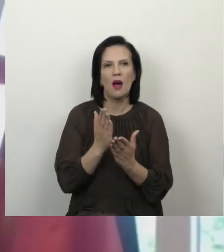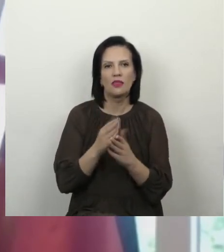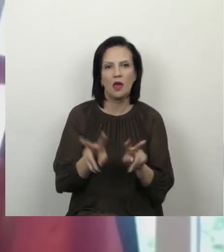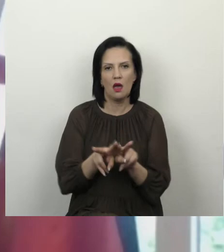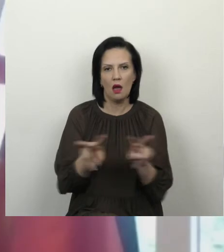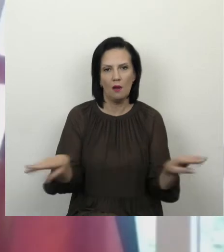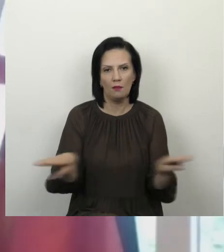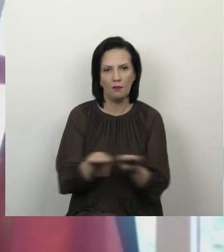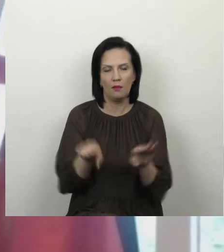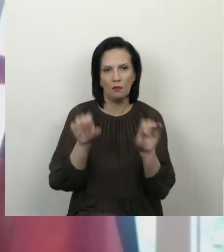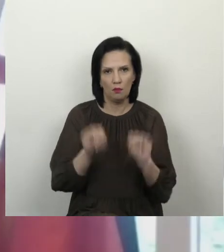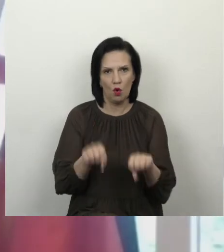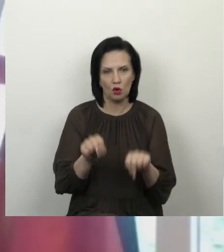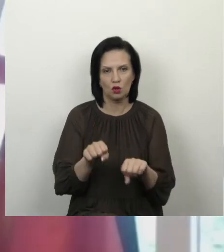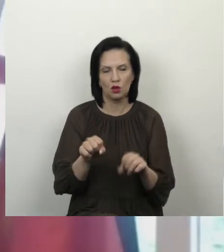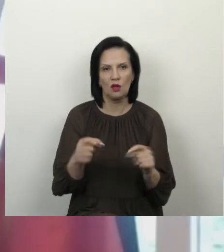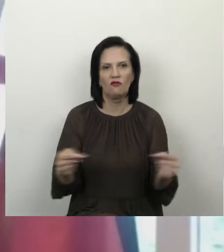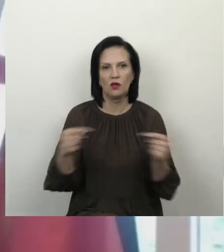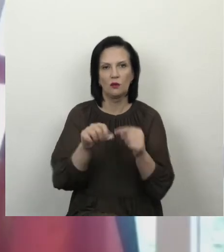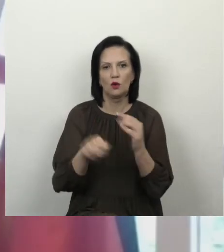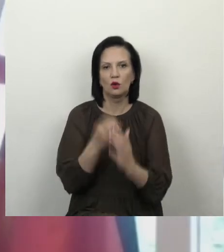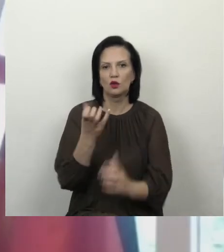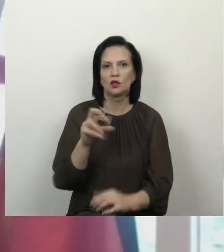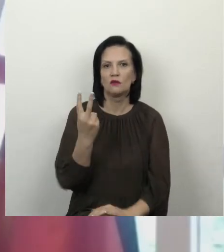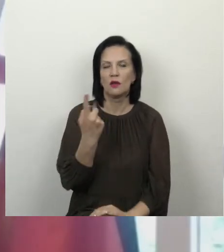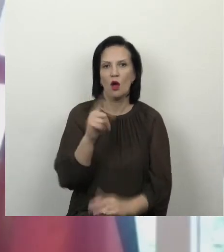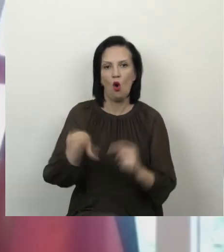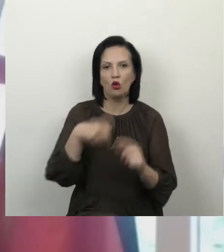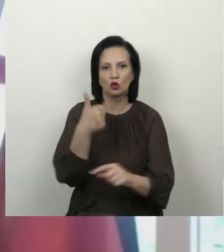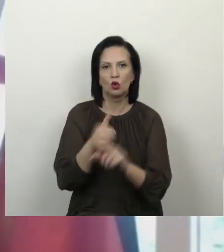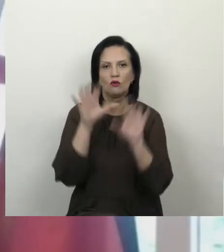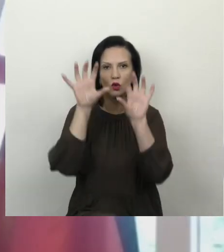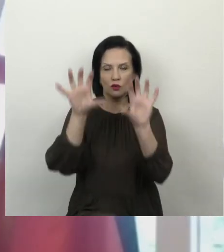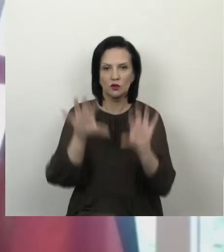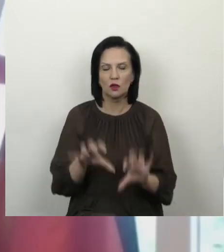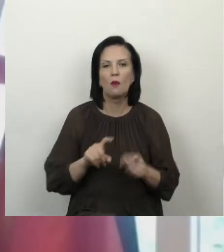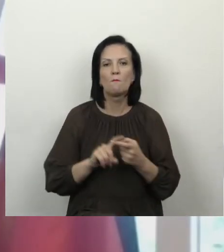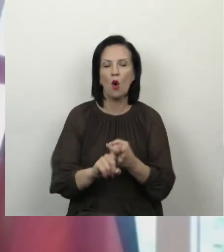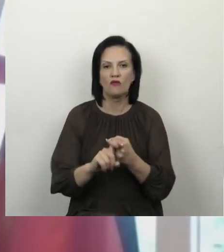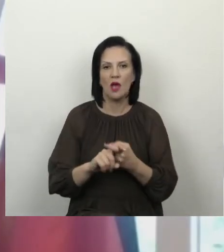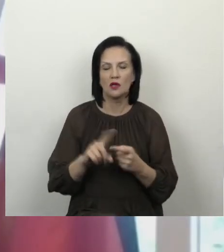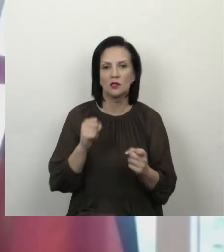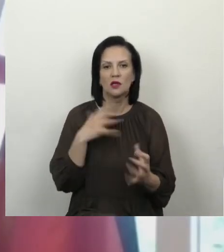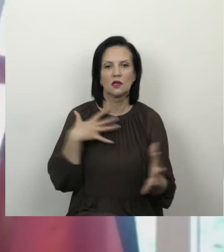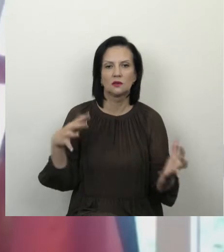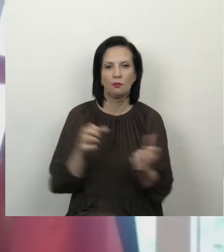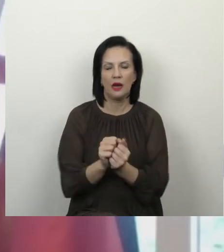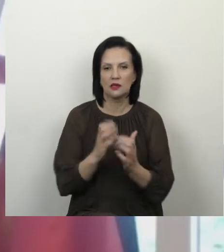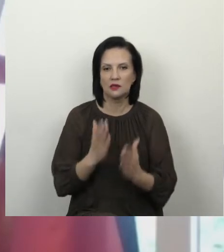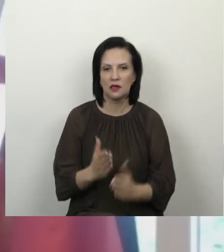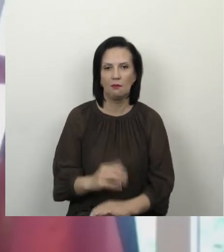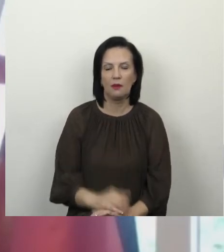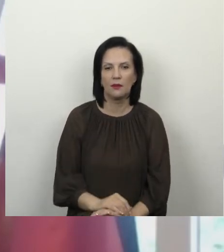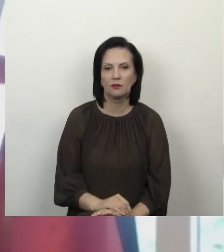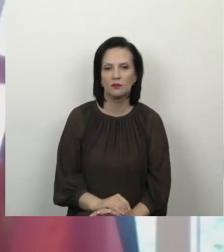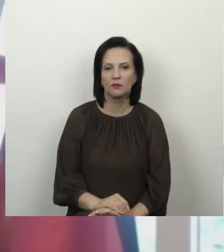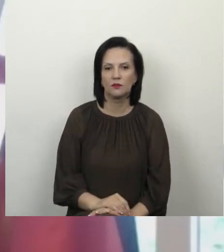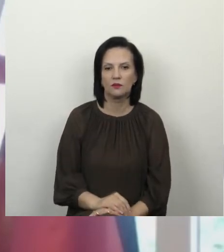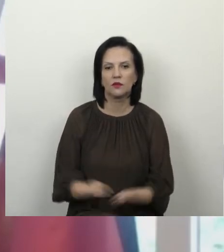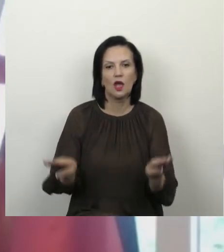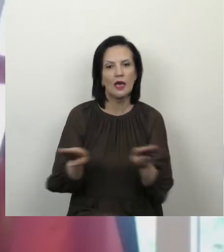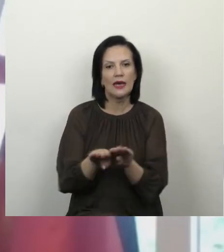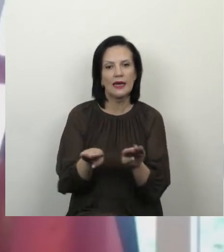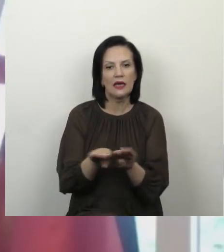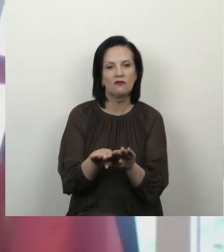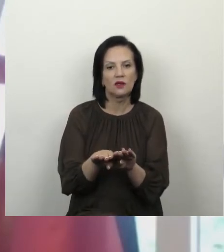Basic Law is closely related to the principles of generality and equality of